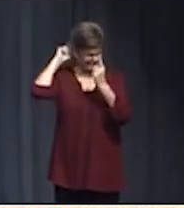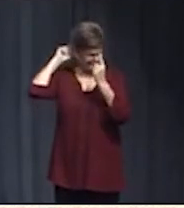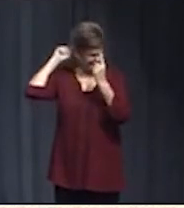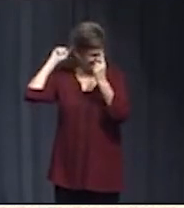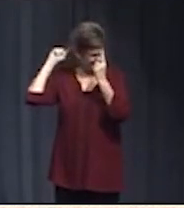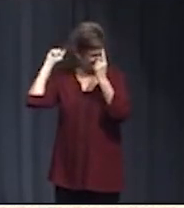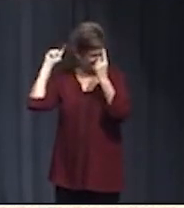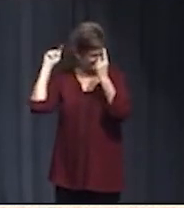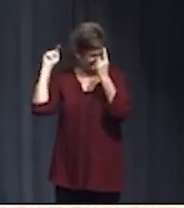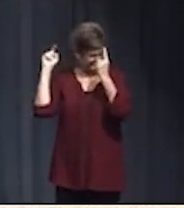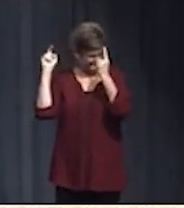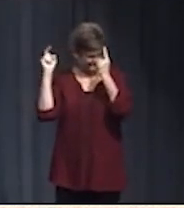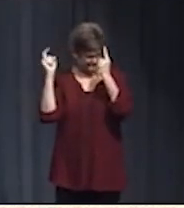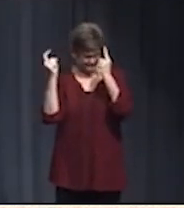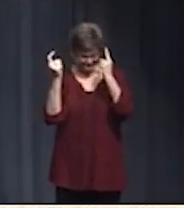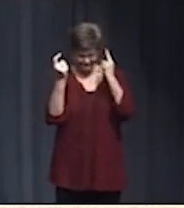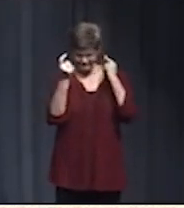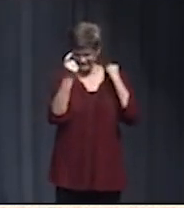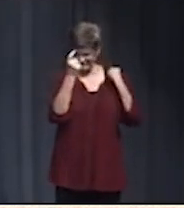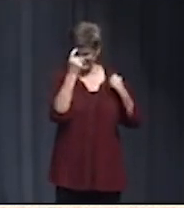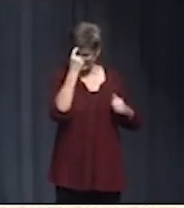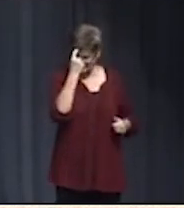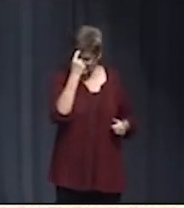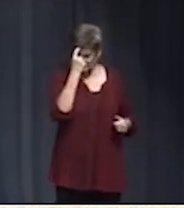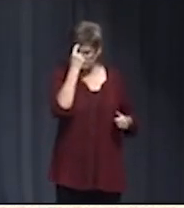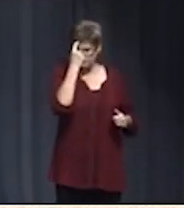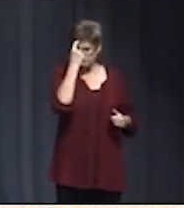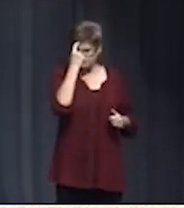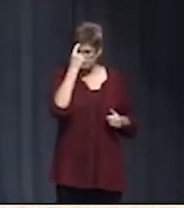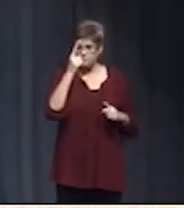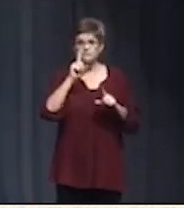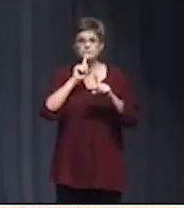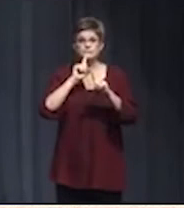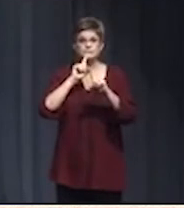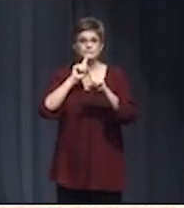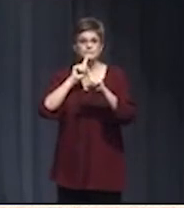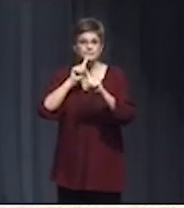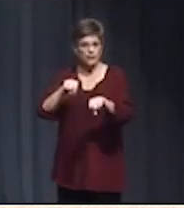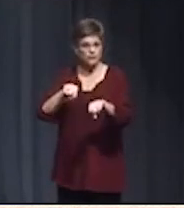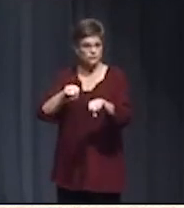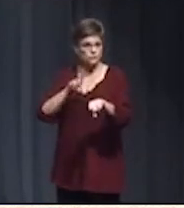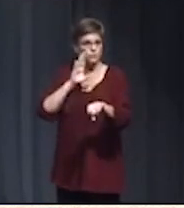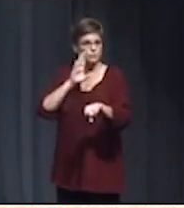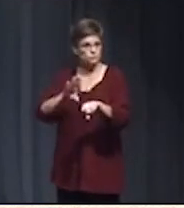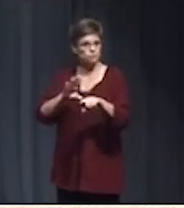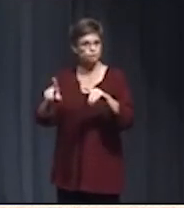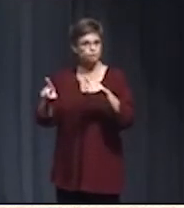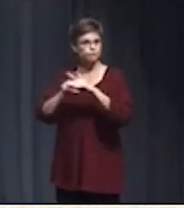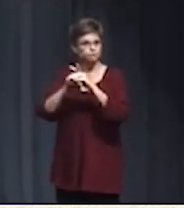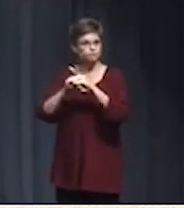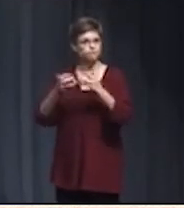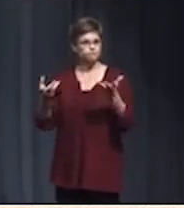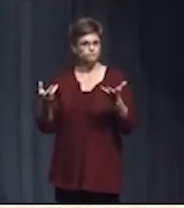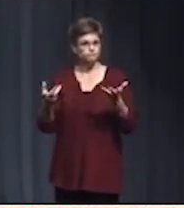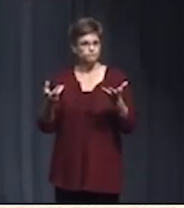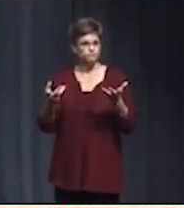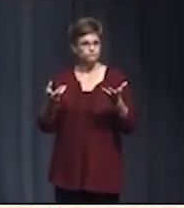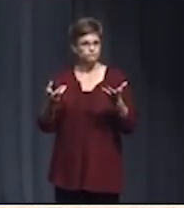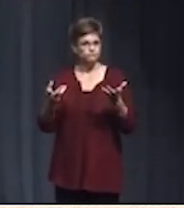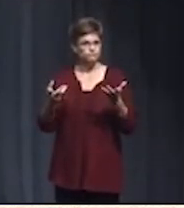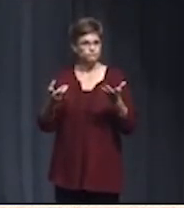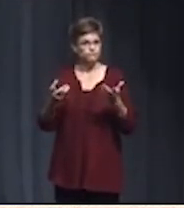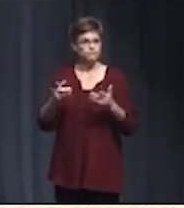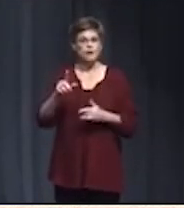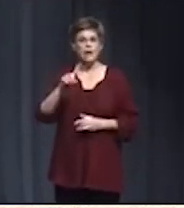he will start chunking through that to get to the answer. And the reason being, and this question works both